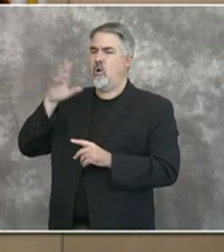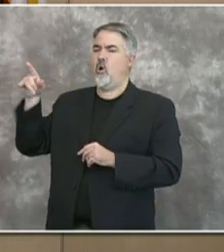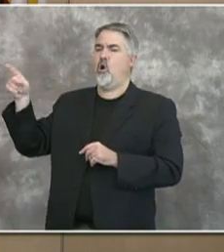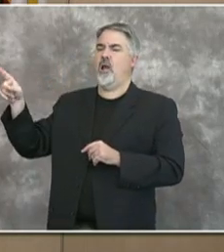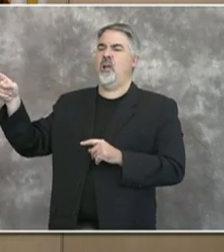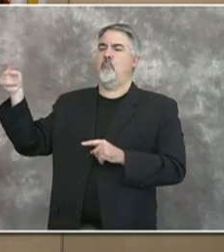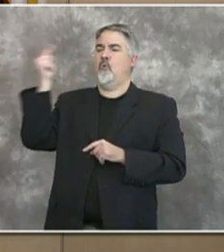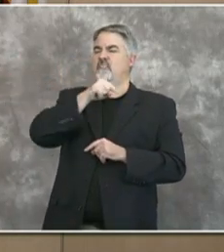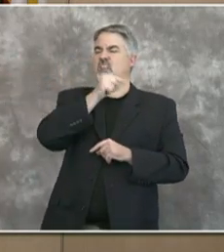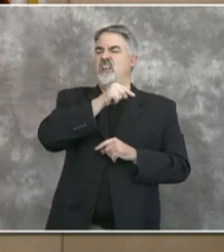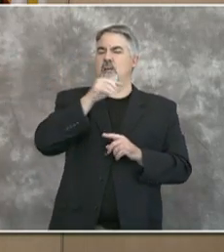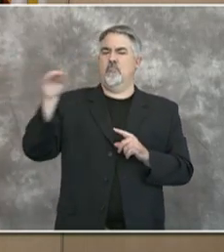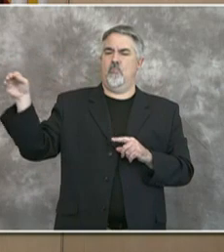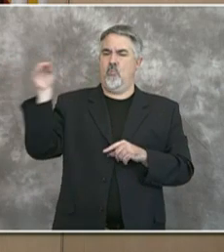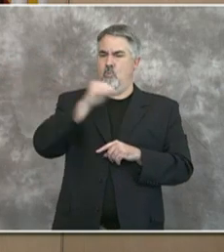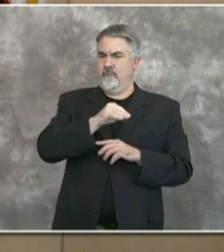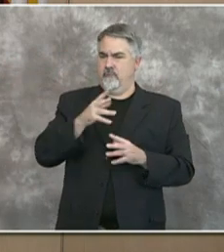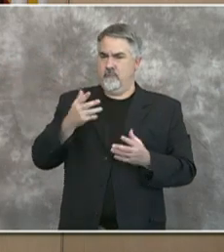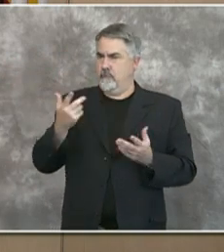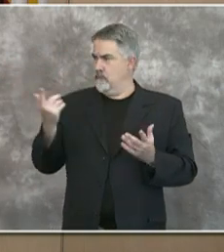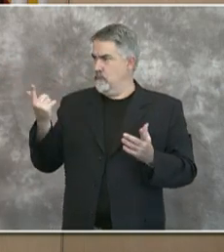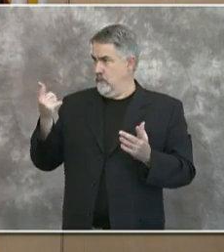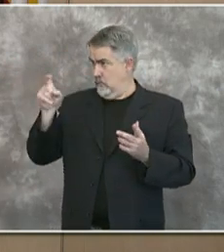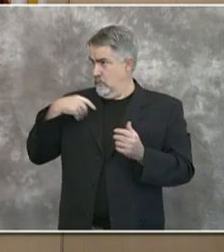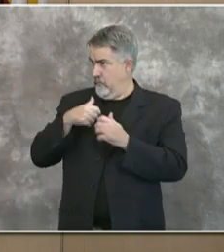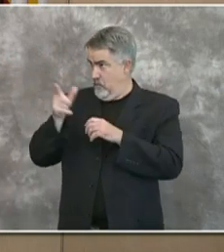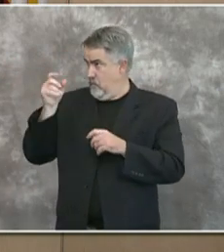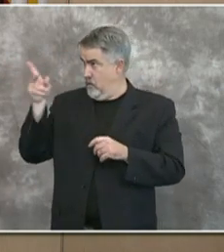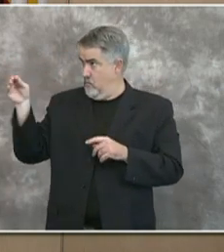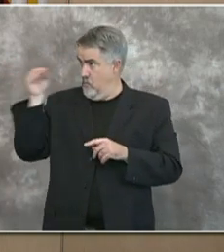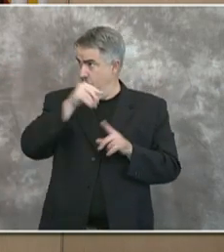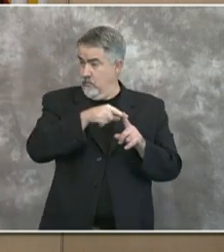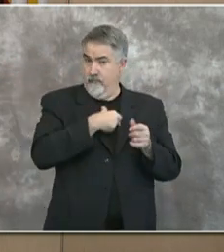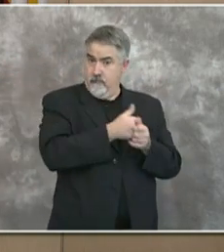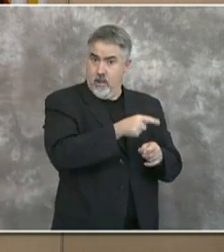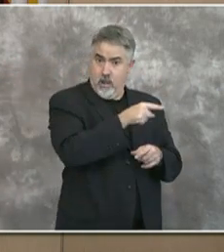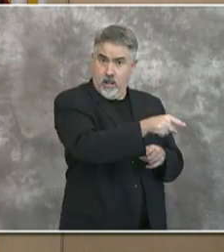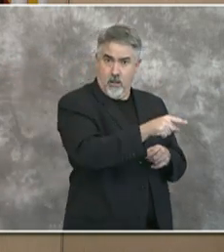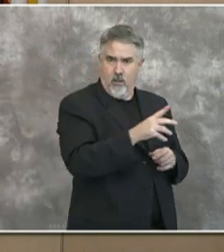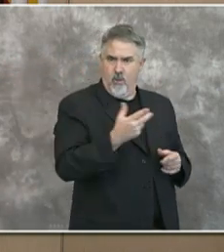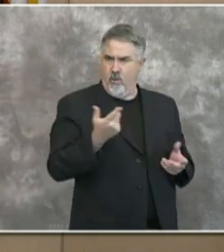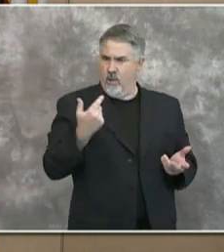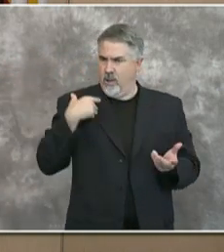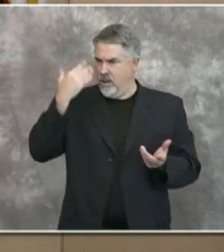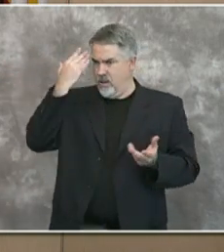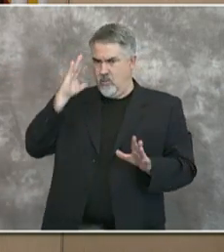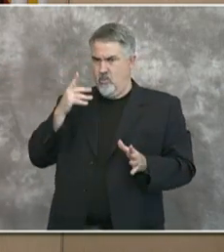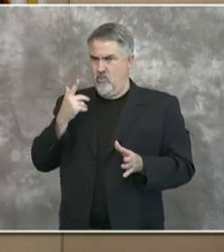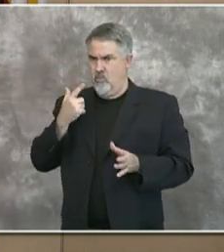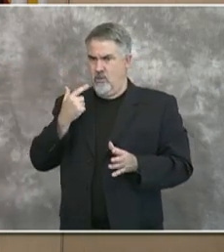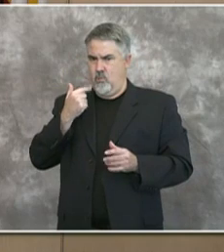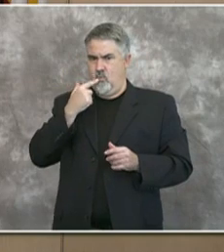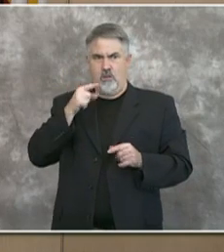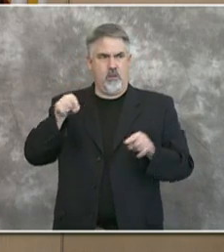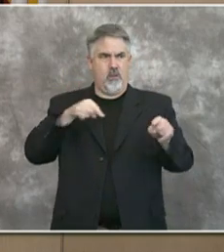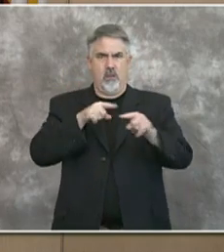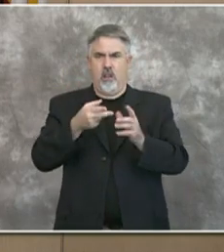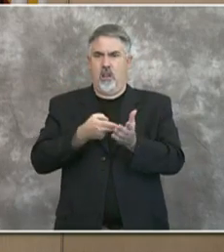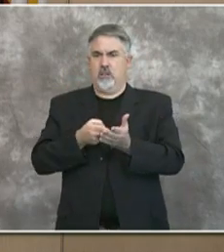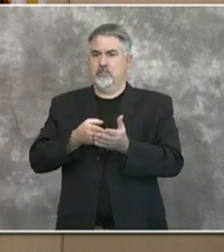know about who to trust with the sites? Well, again, if there are pop-up